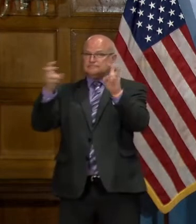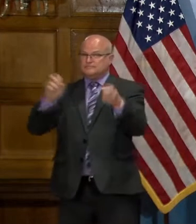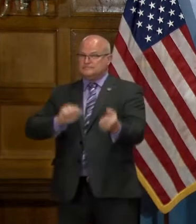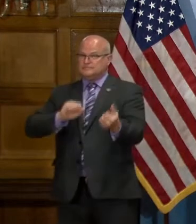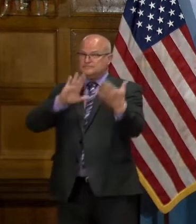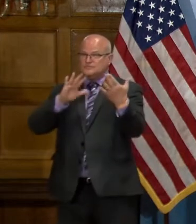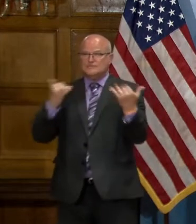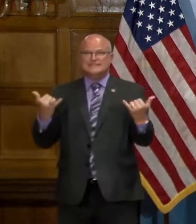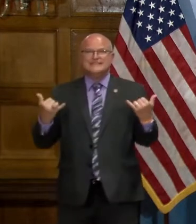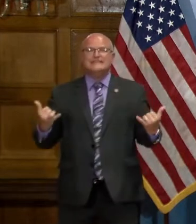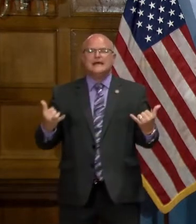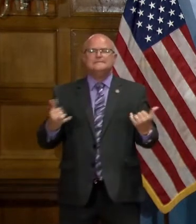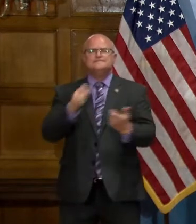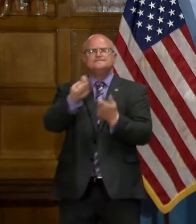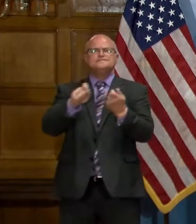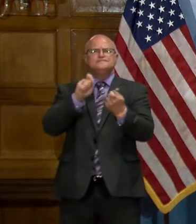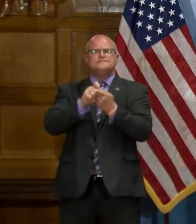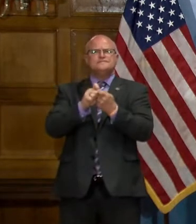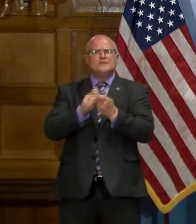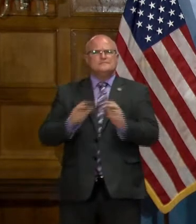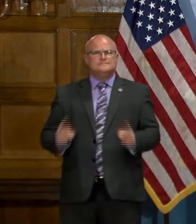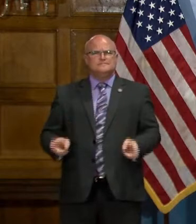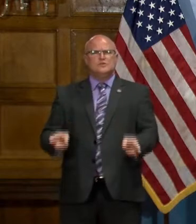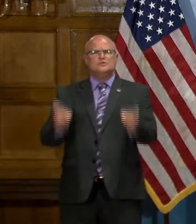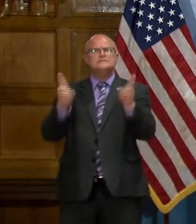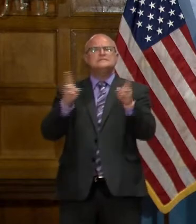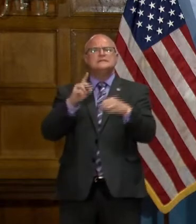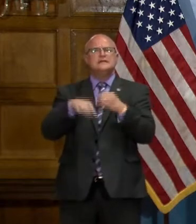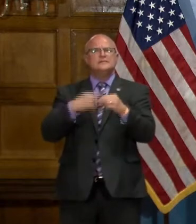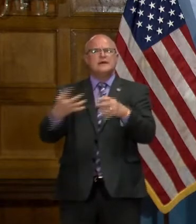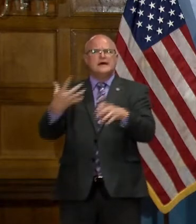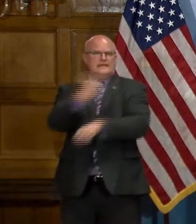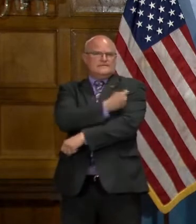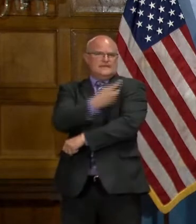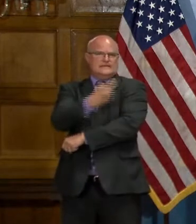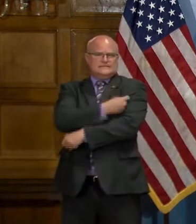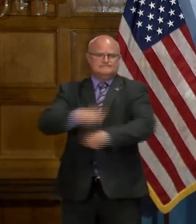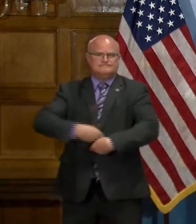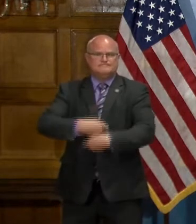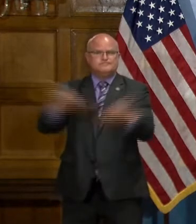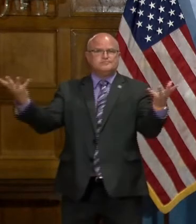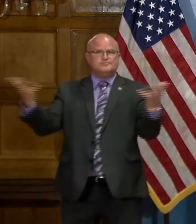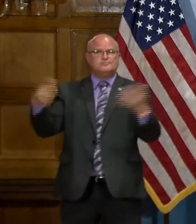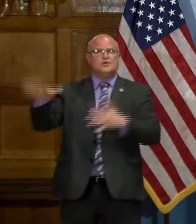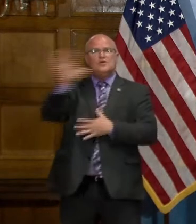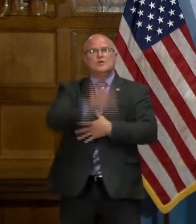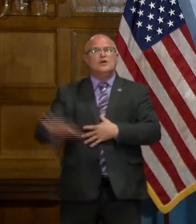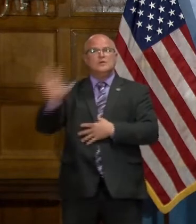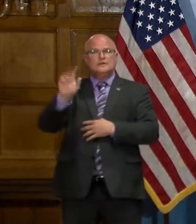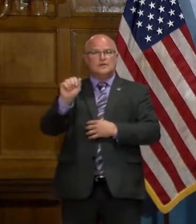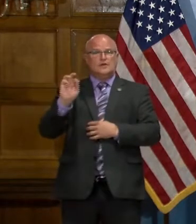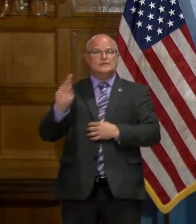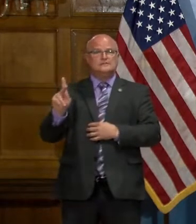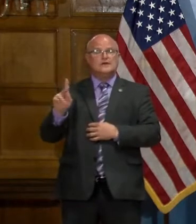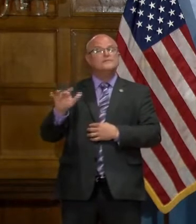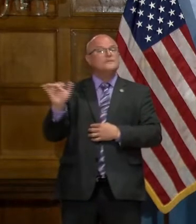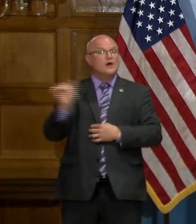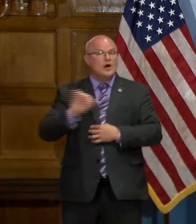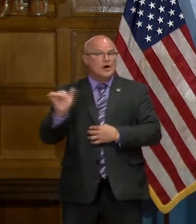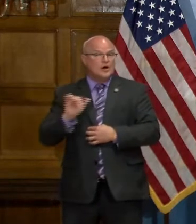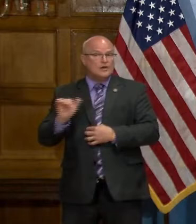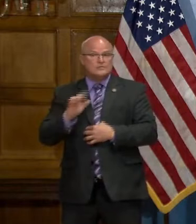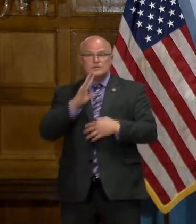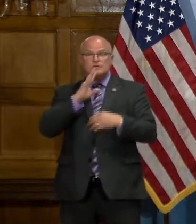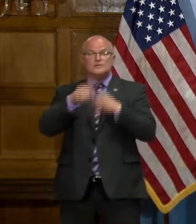today, particularly on the urgency of getting the vaccine out in Arkansas, and also to